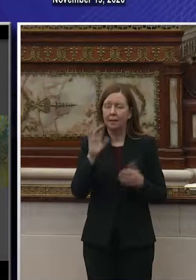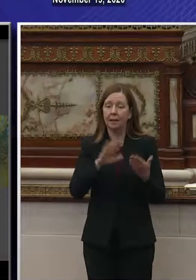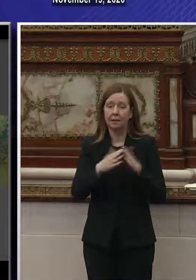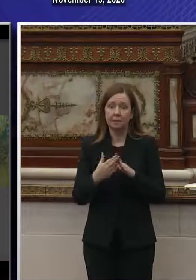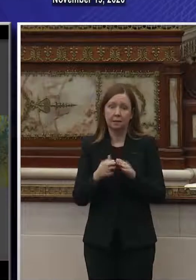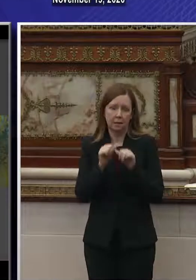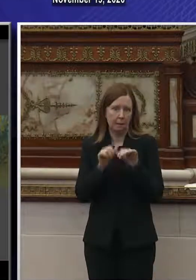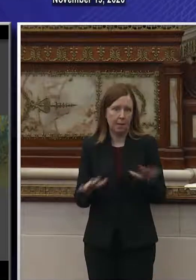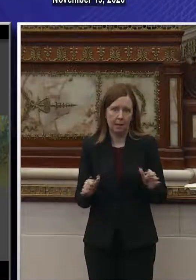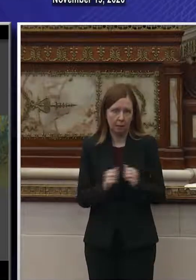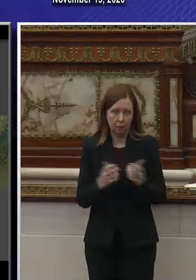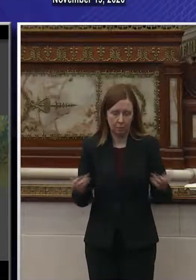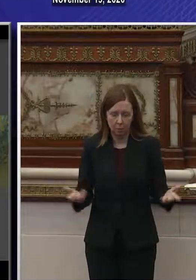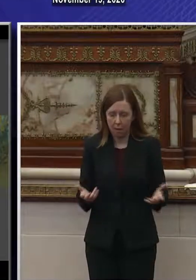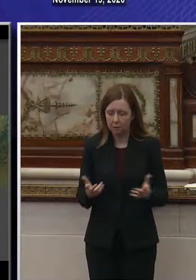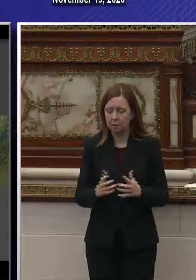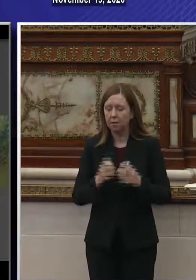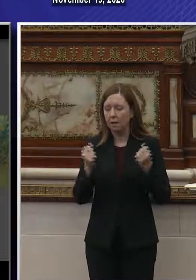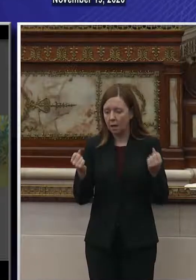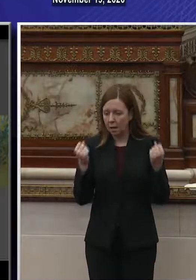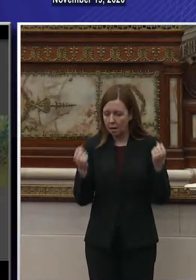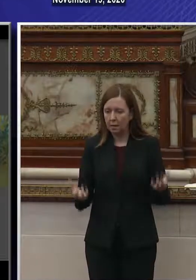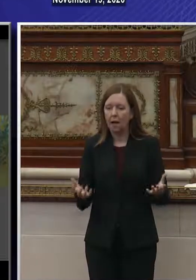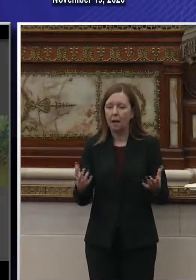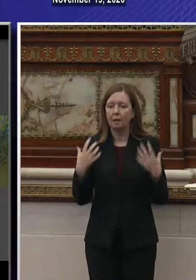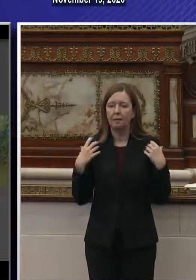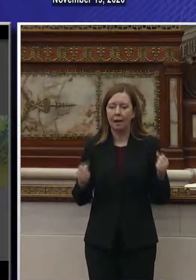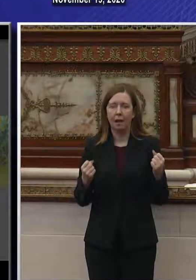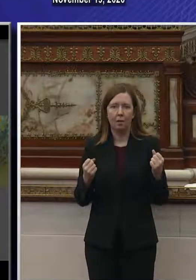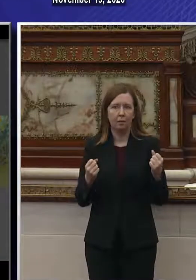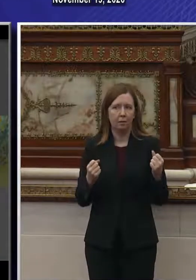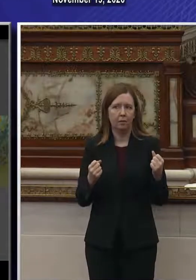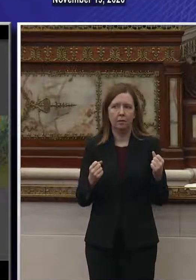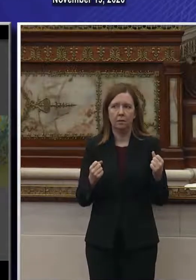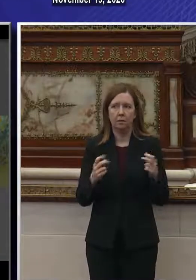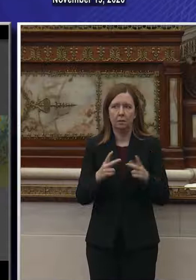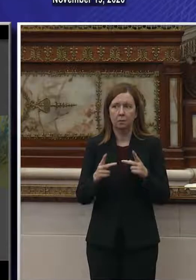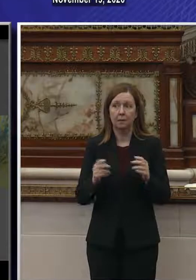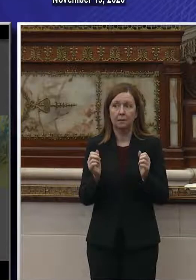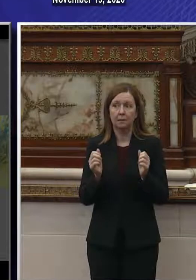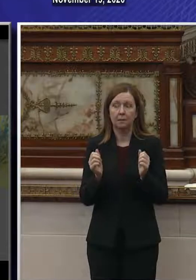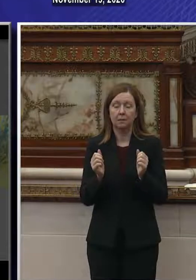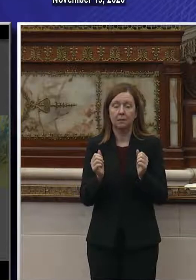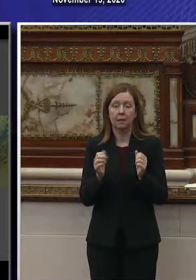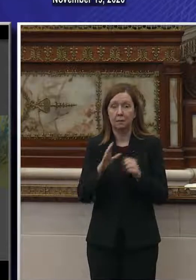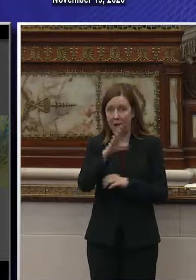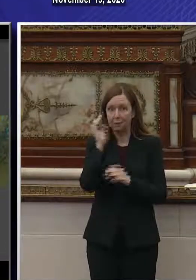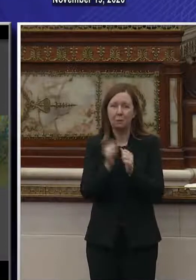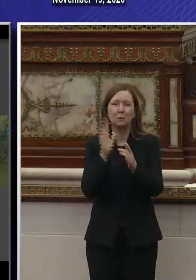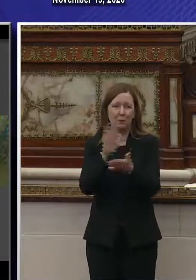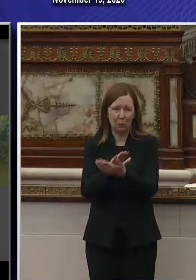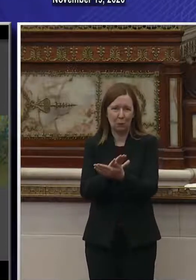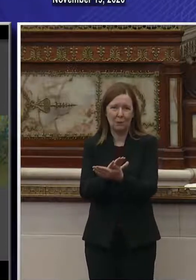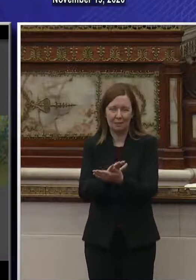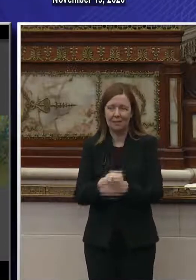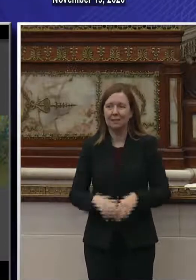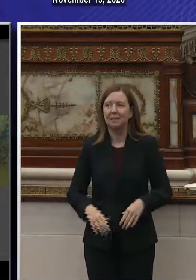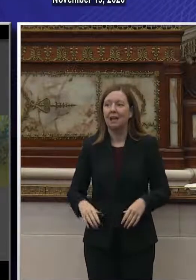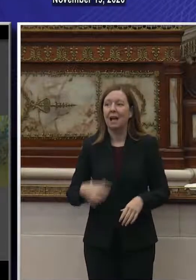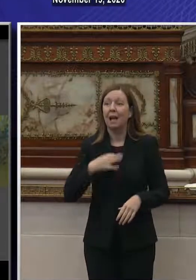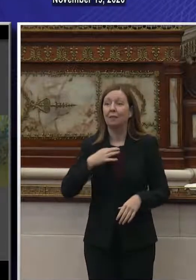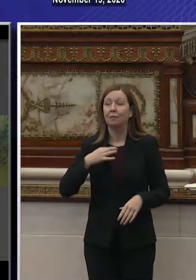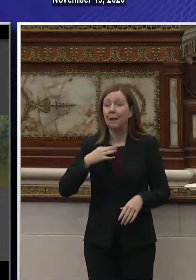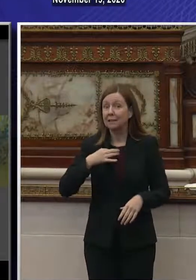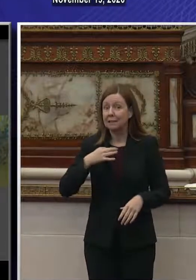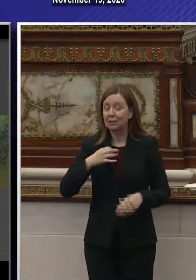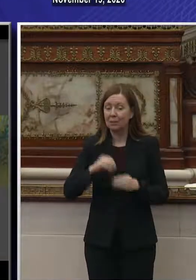is blessed with is a tremendous number of health institutions with schools. And the spirit of